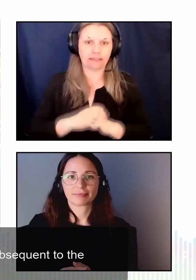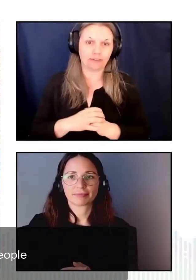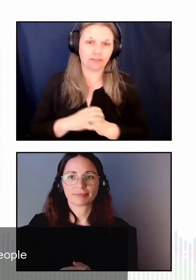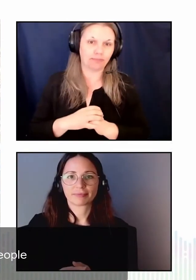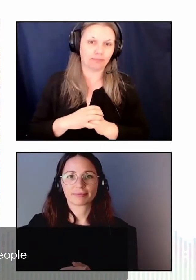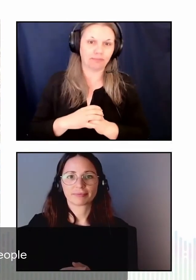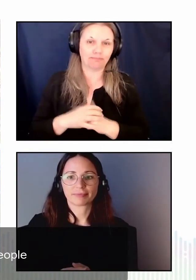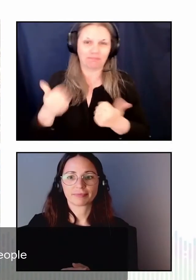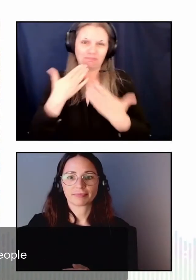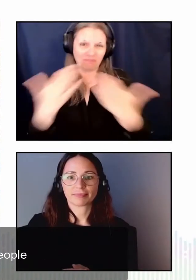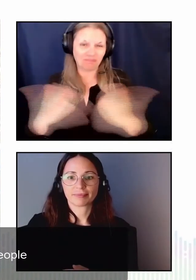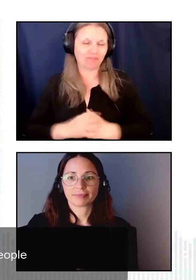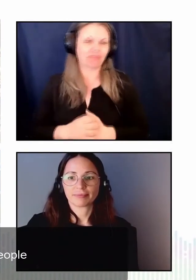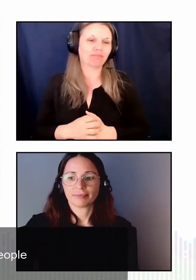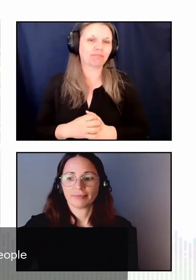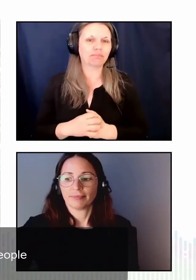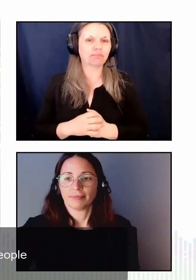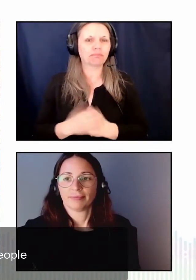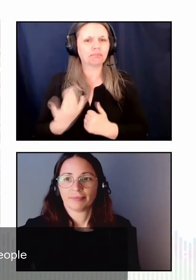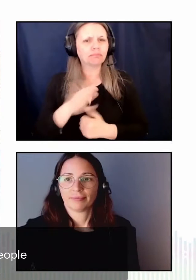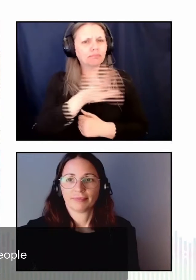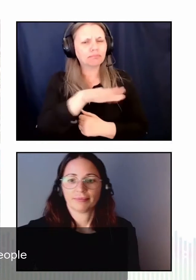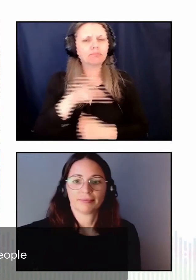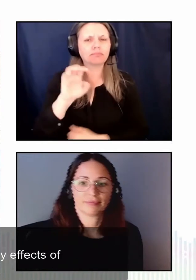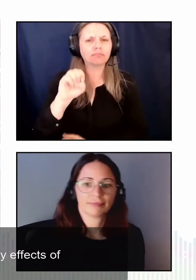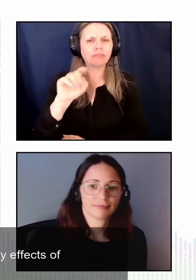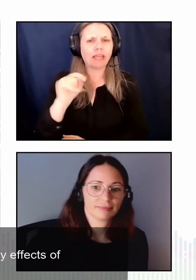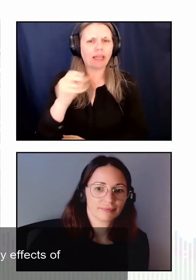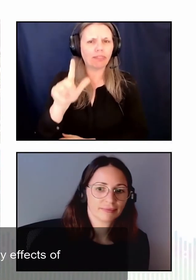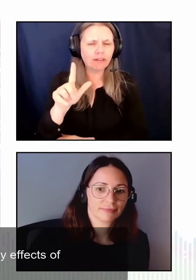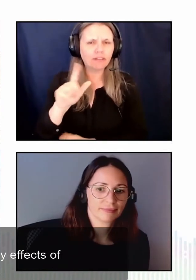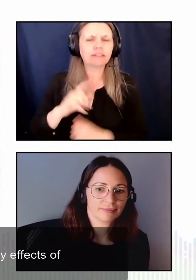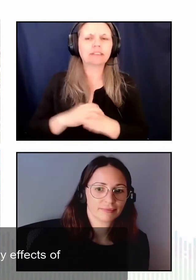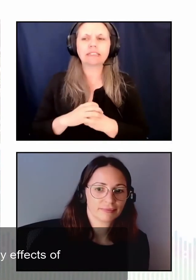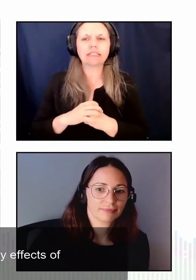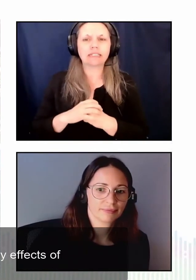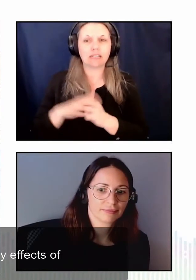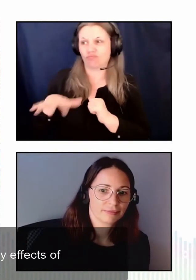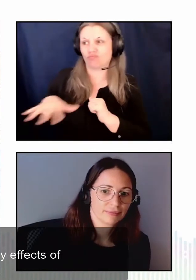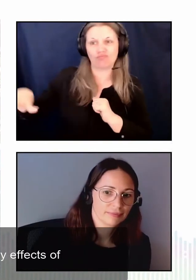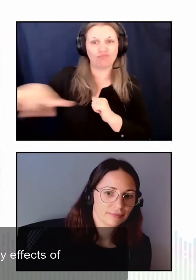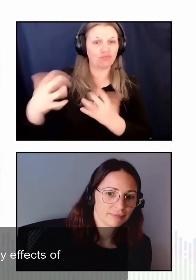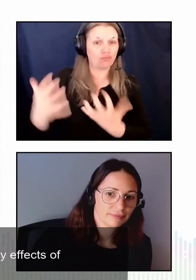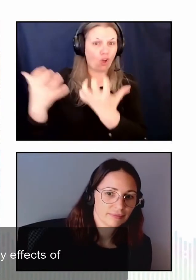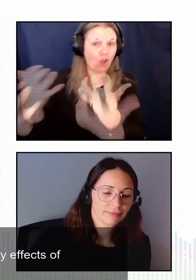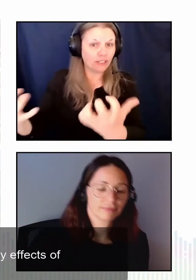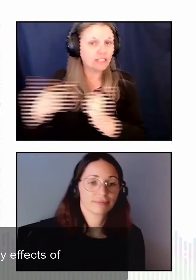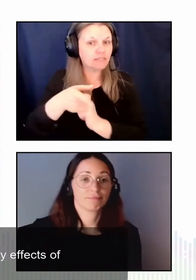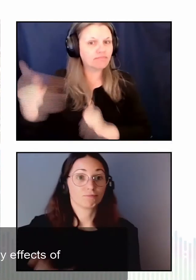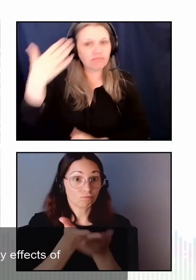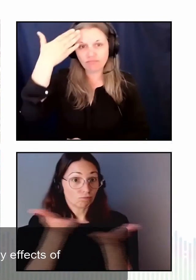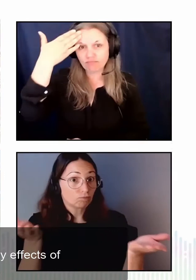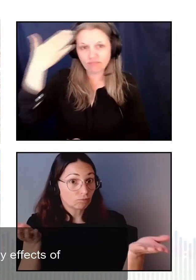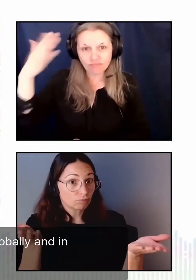next little bit. Ethel, I think many people may not be aware that amongst the